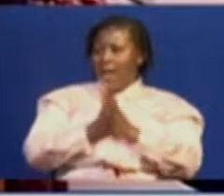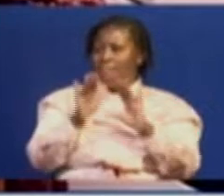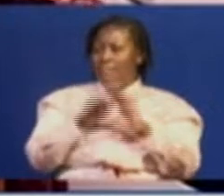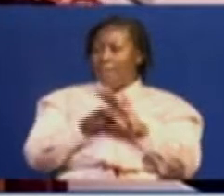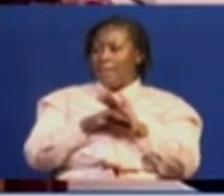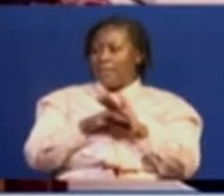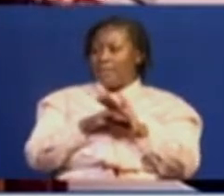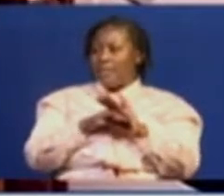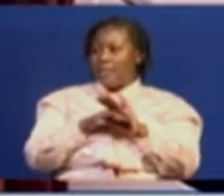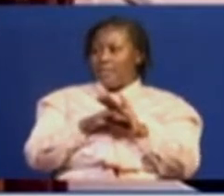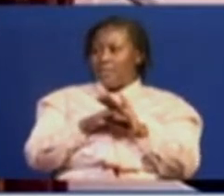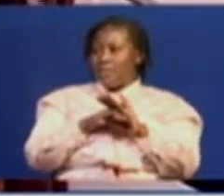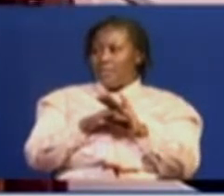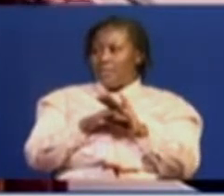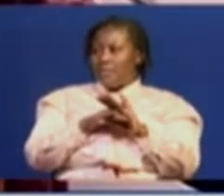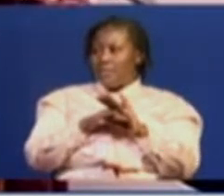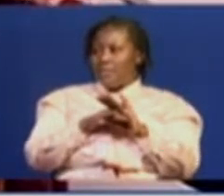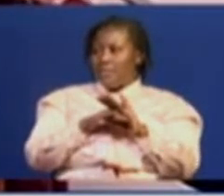and honorable members.